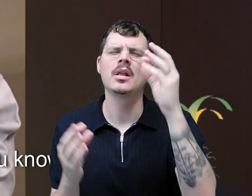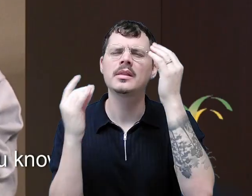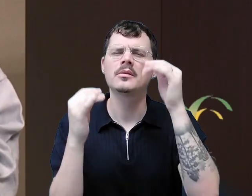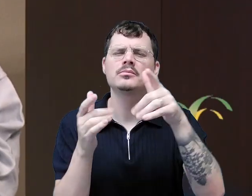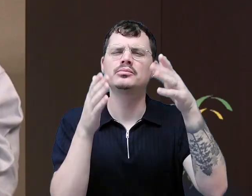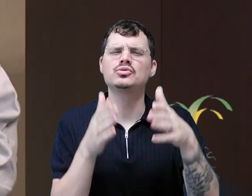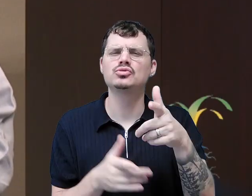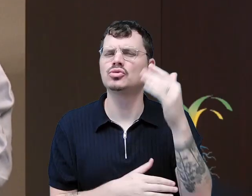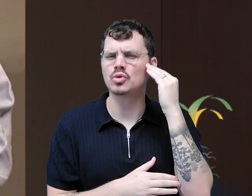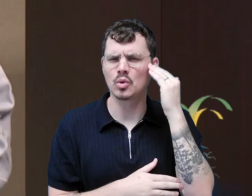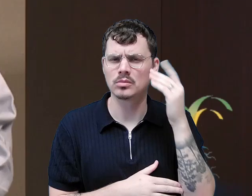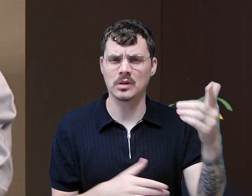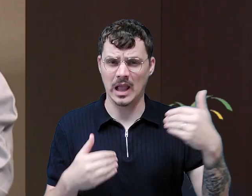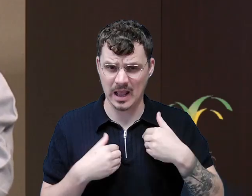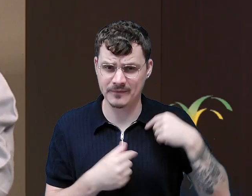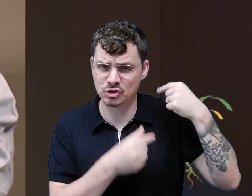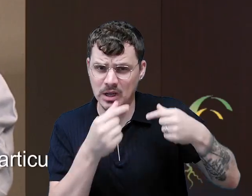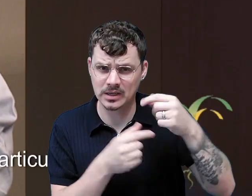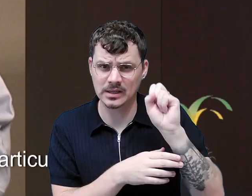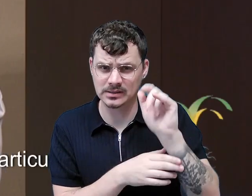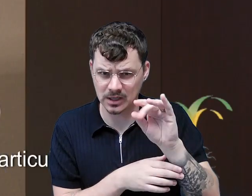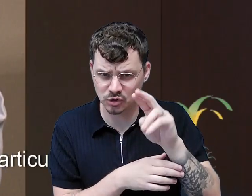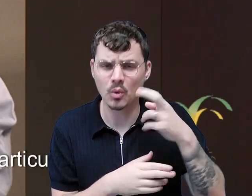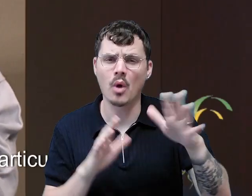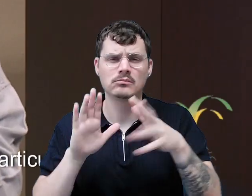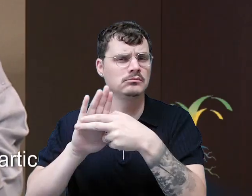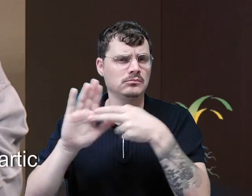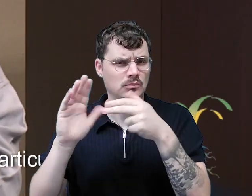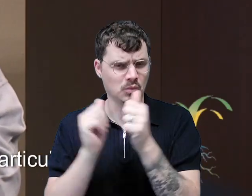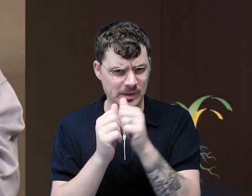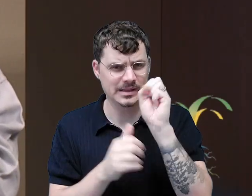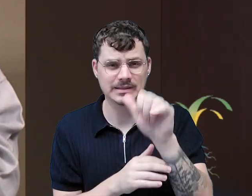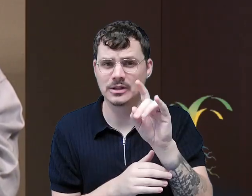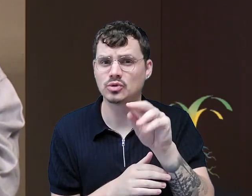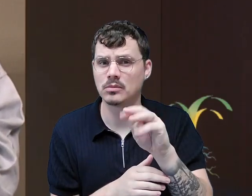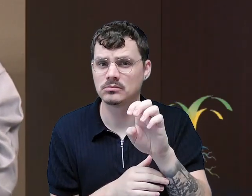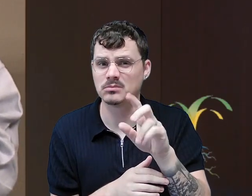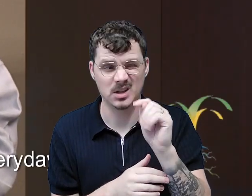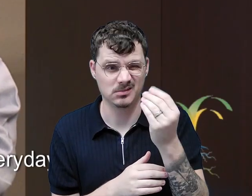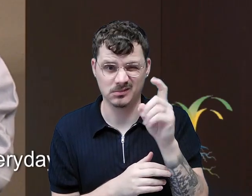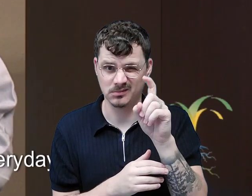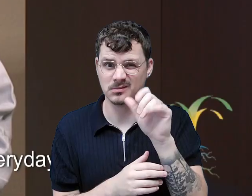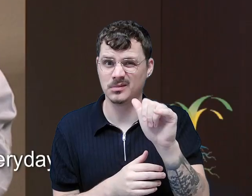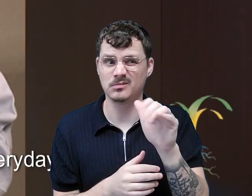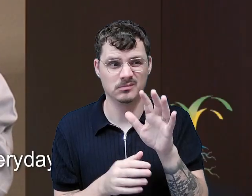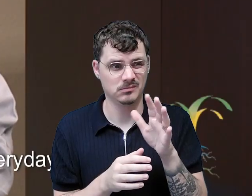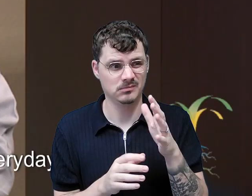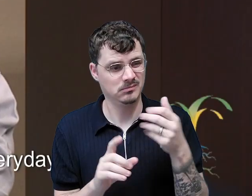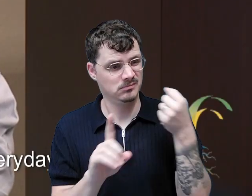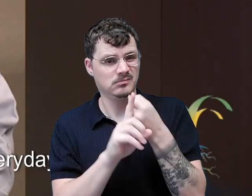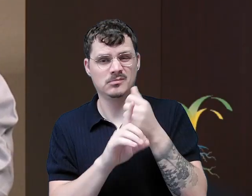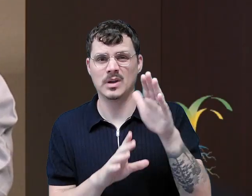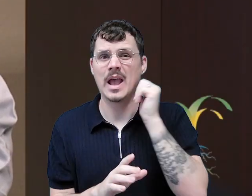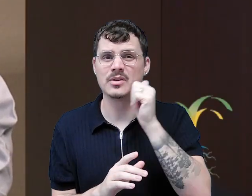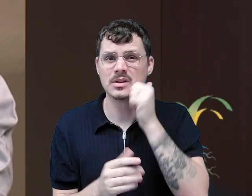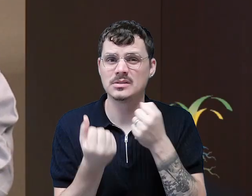you know. Do they have a genetic syndrome? Have they been diagnosed with a particular syndrome? Does it matter in terms of their